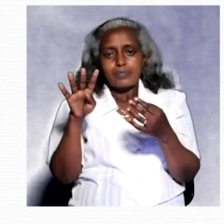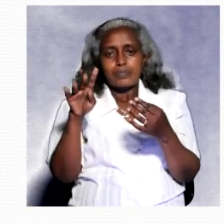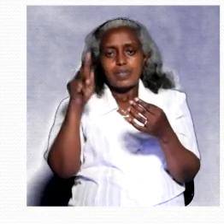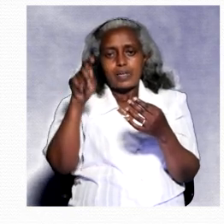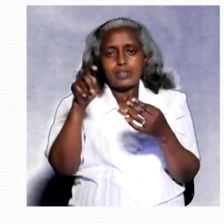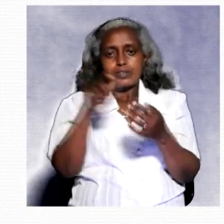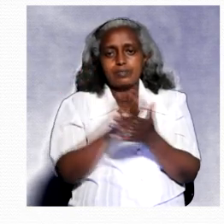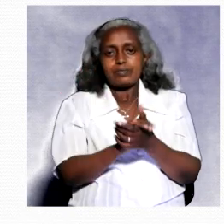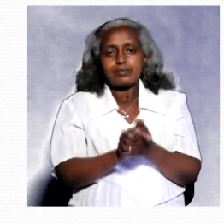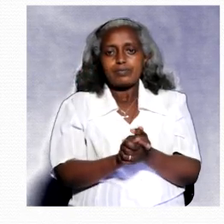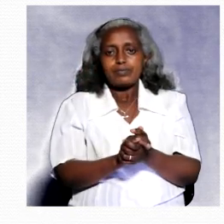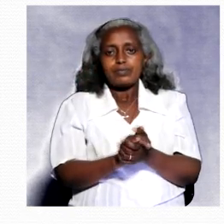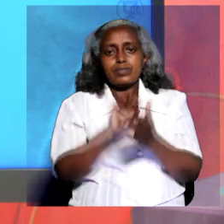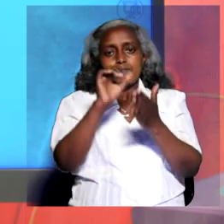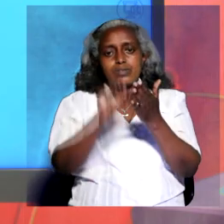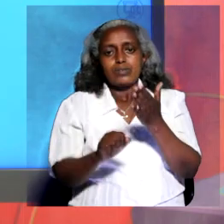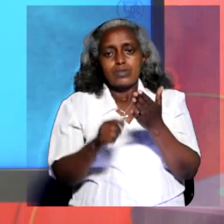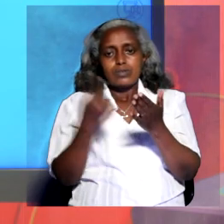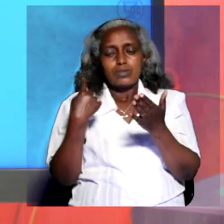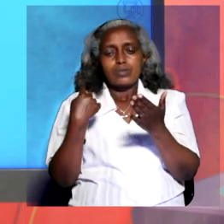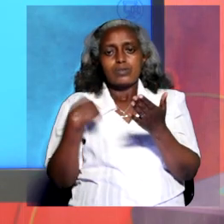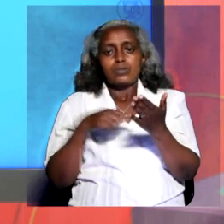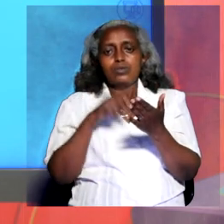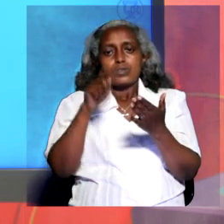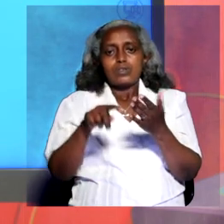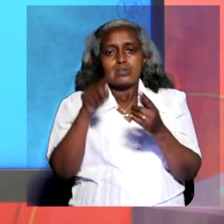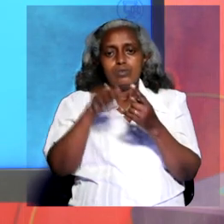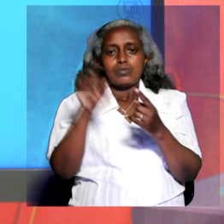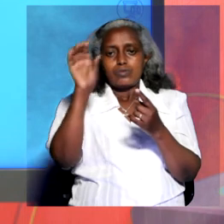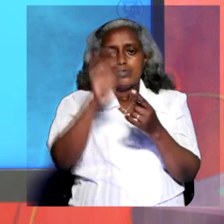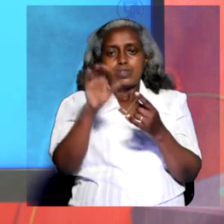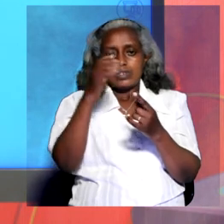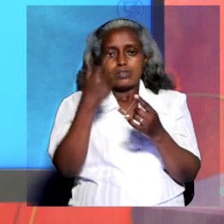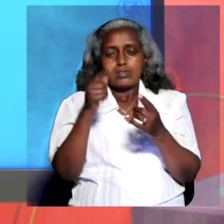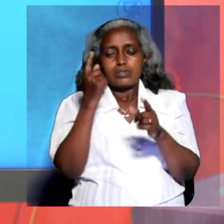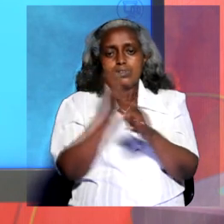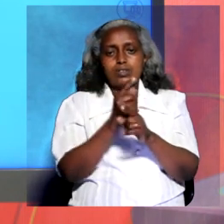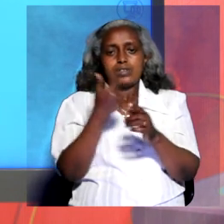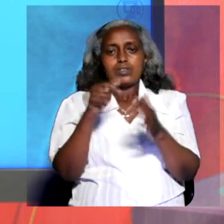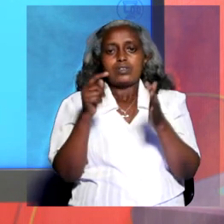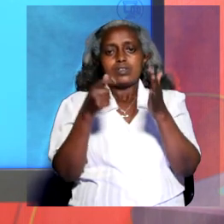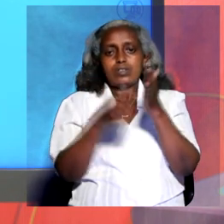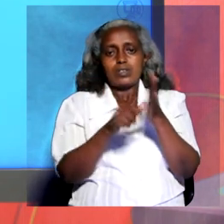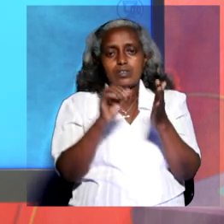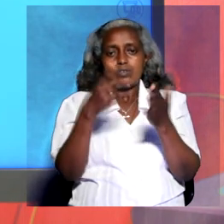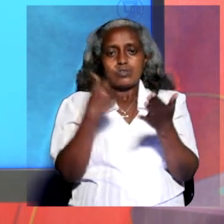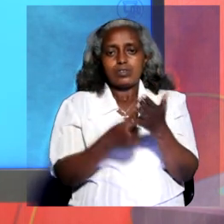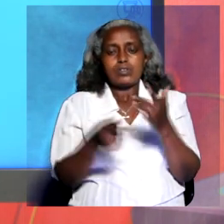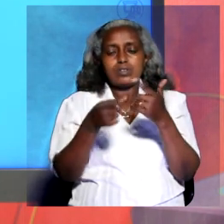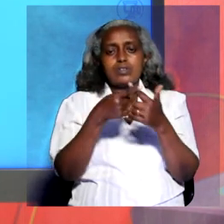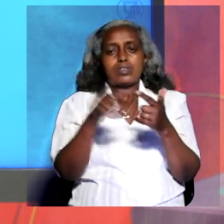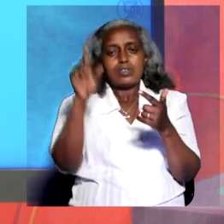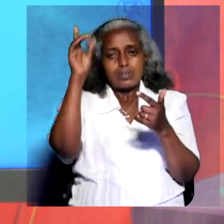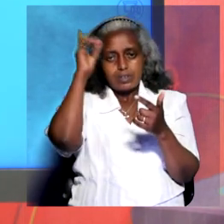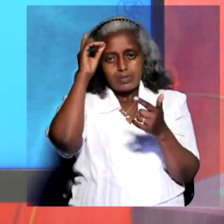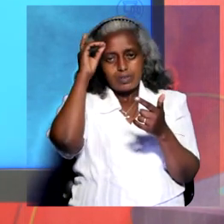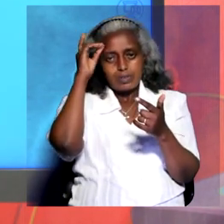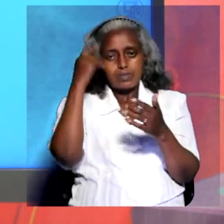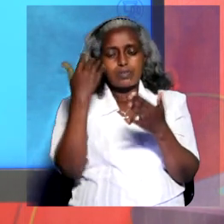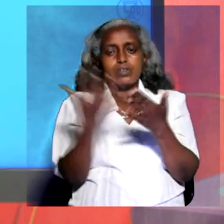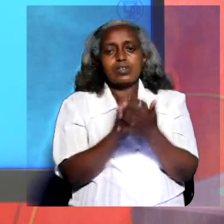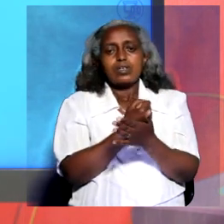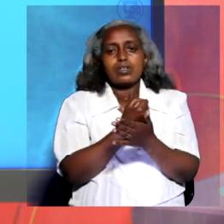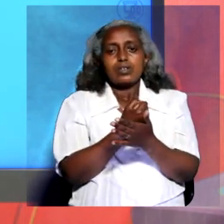12 is 24, 24x. So we need to find or check the sign of this second derivative. So let's